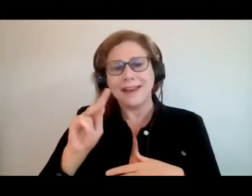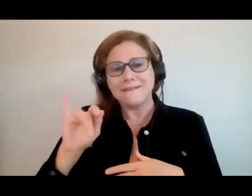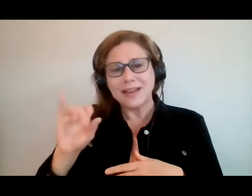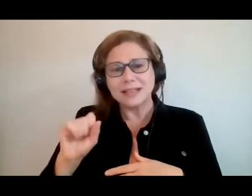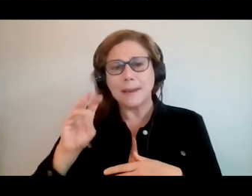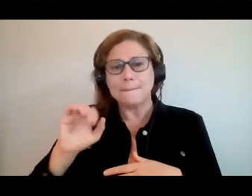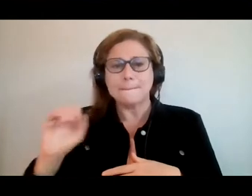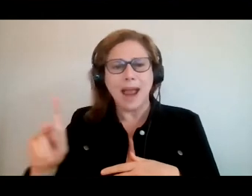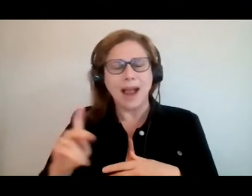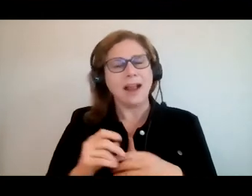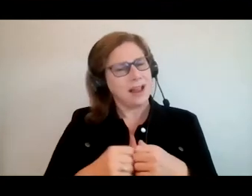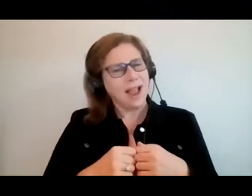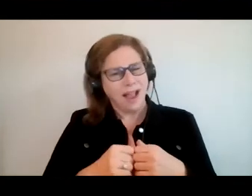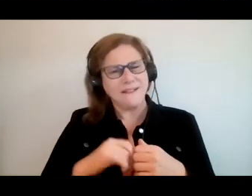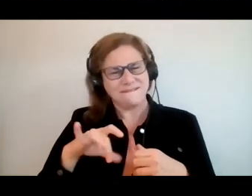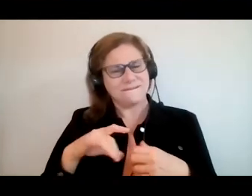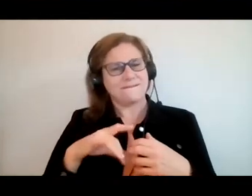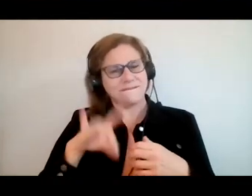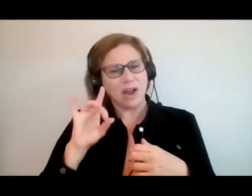life story and his legacy.